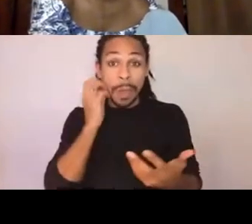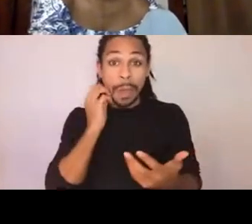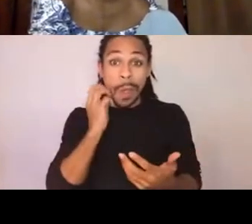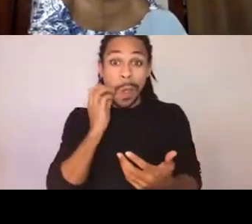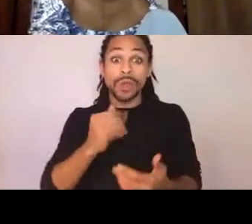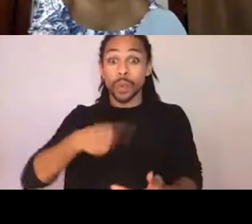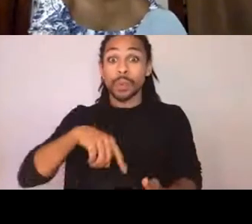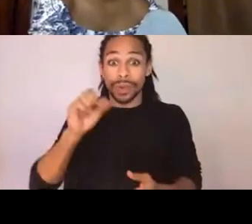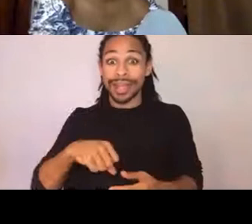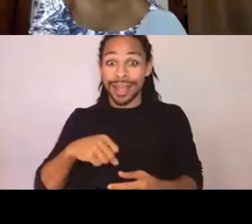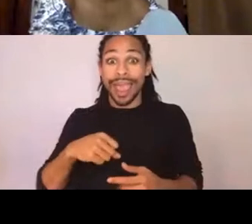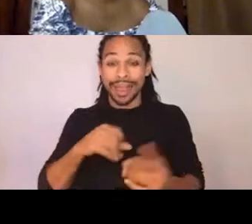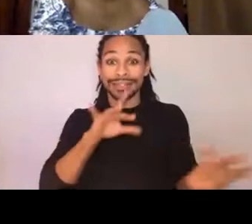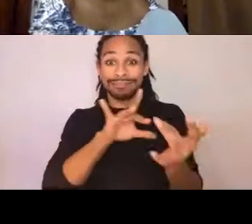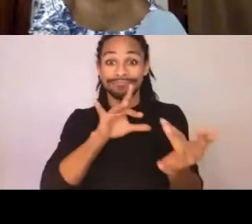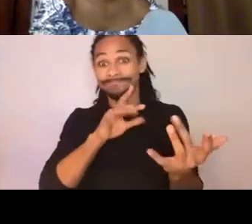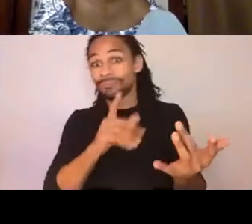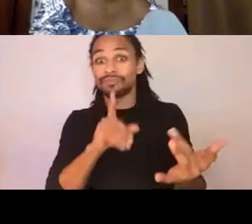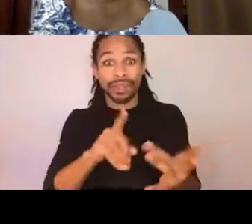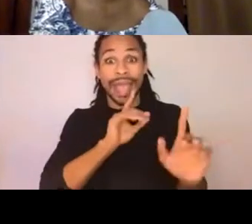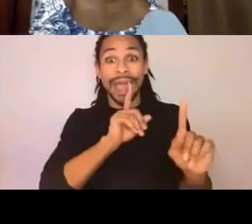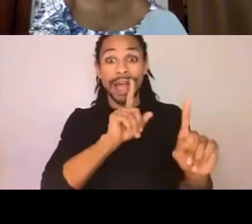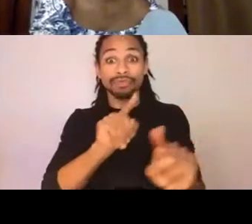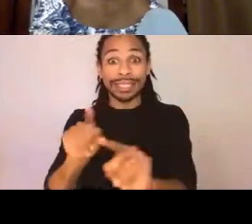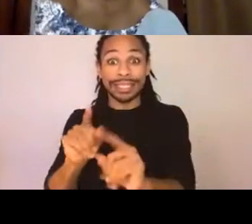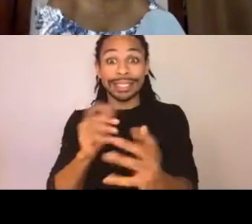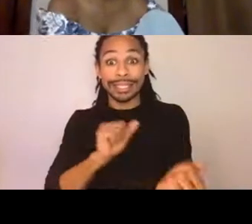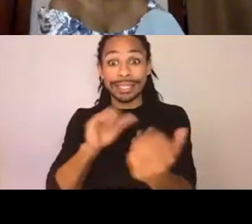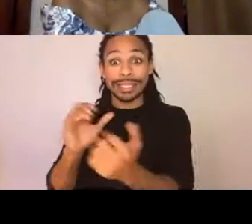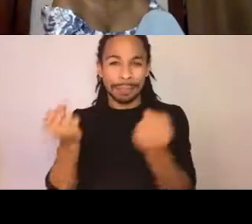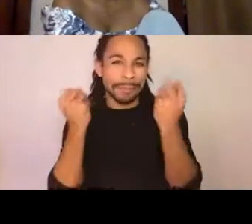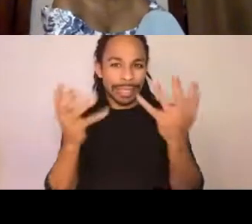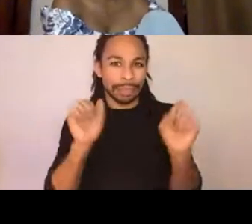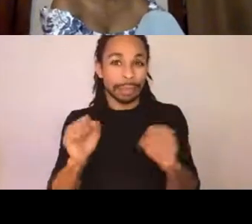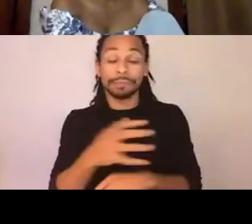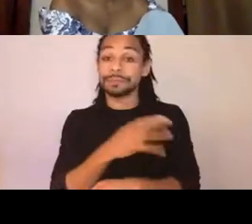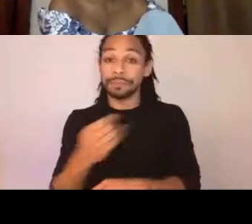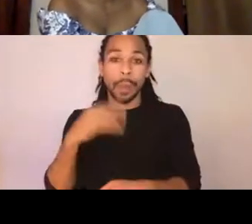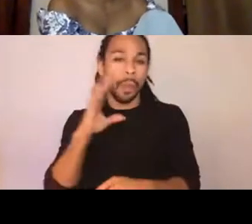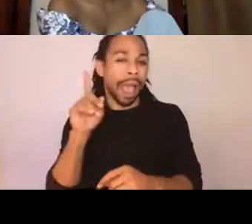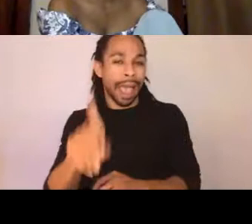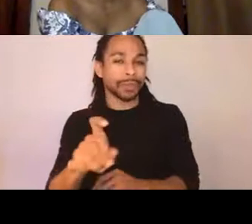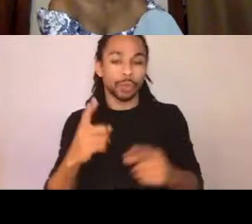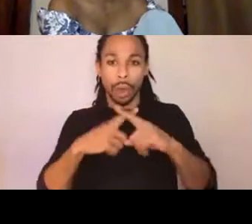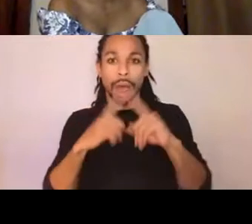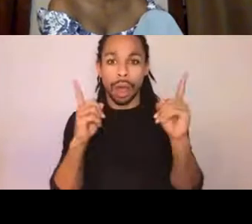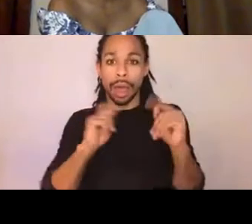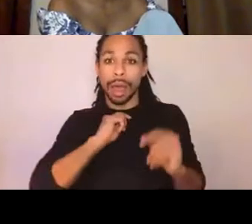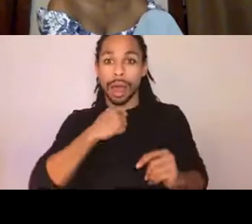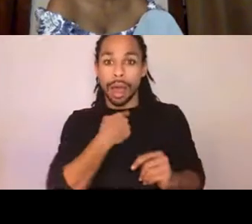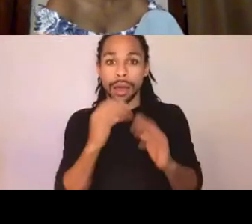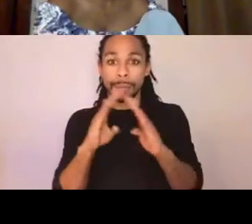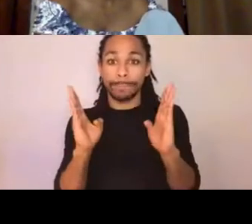as possible. The first question, oh, and I will ask you to unmute yourself. So I believe the